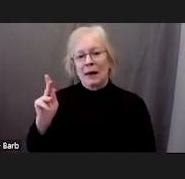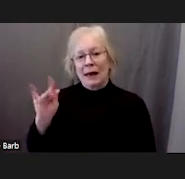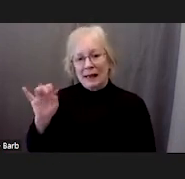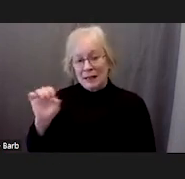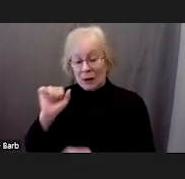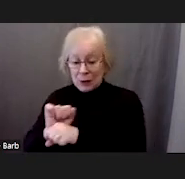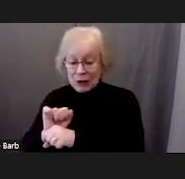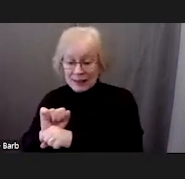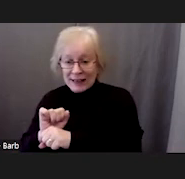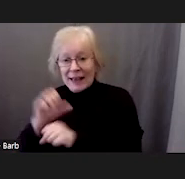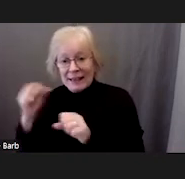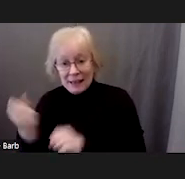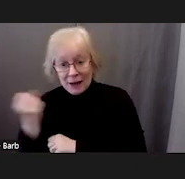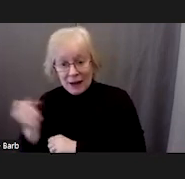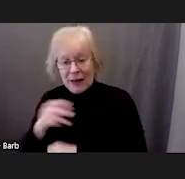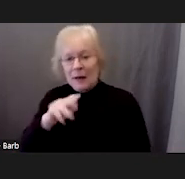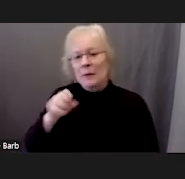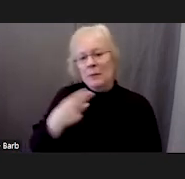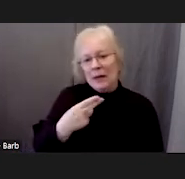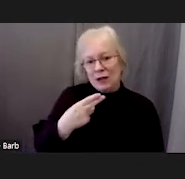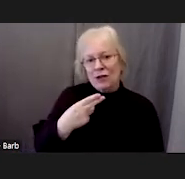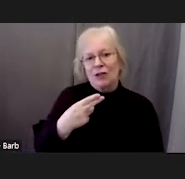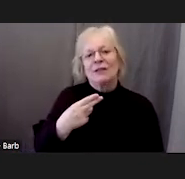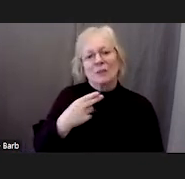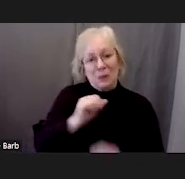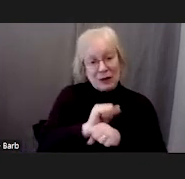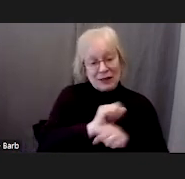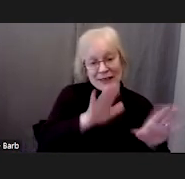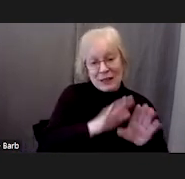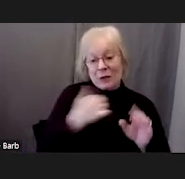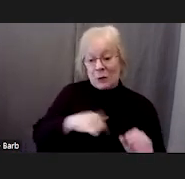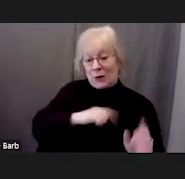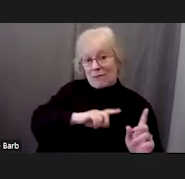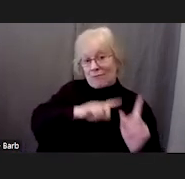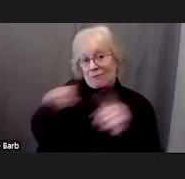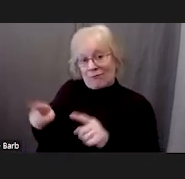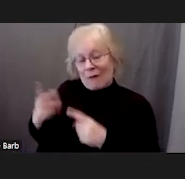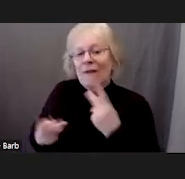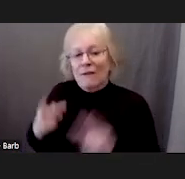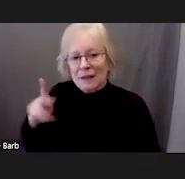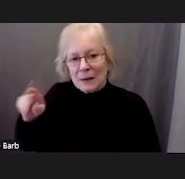on Saturday and Peach works on Sunday. So we'll come up there and visit Peach at work. Okay.